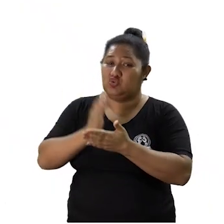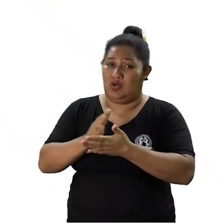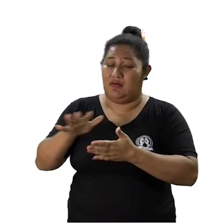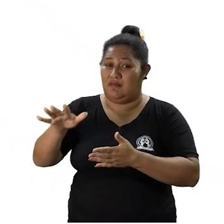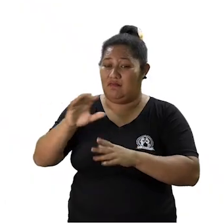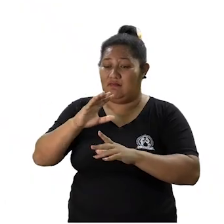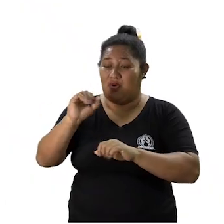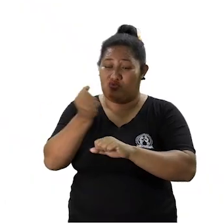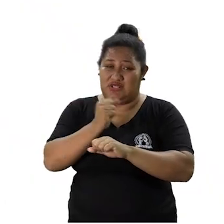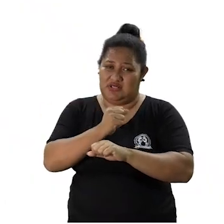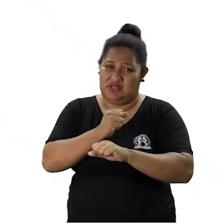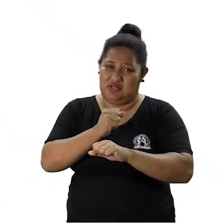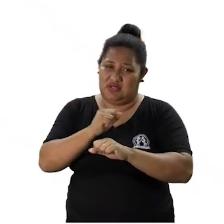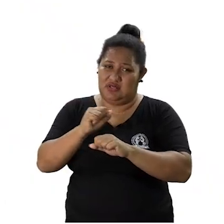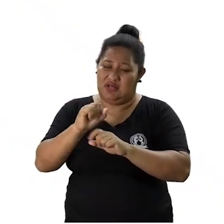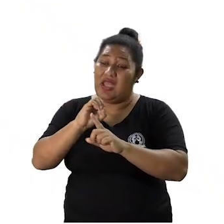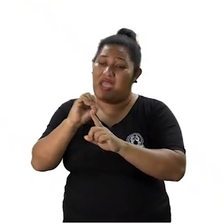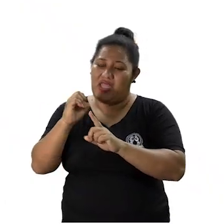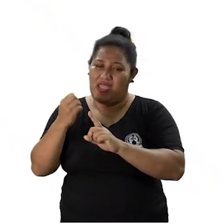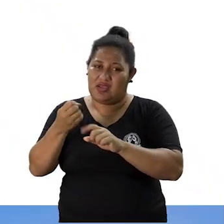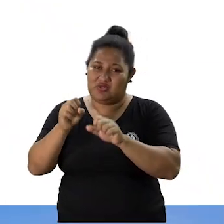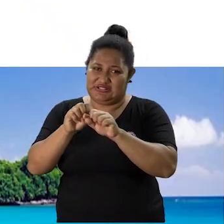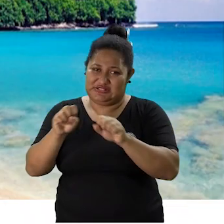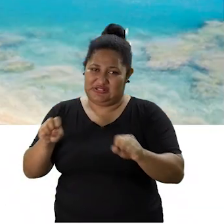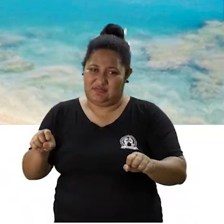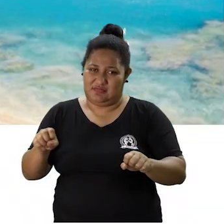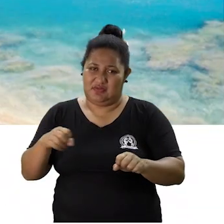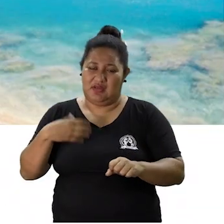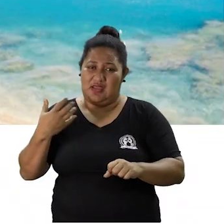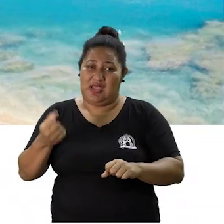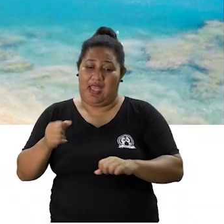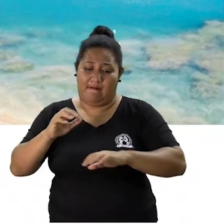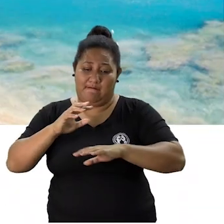ecosystem. Yeah, we have the beach,